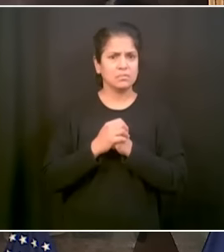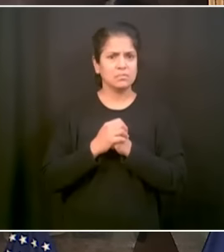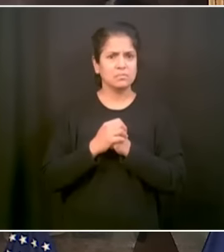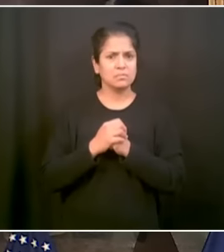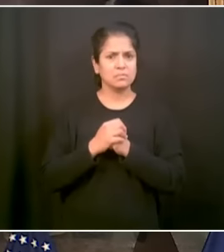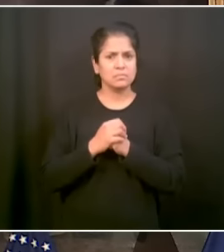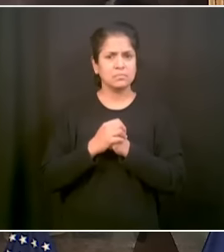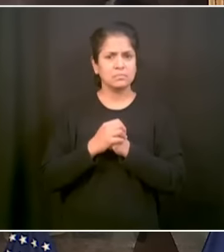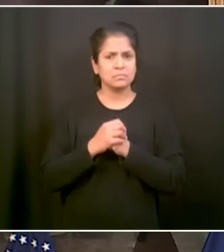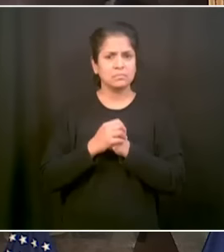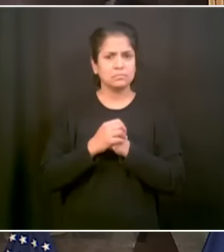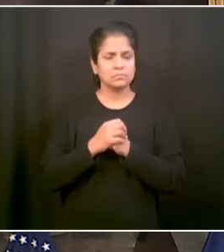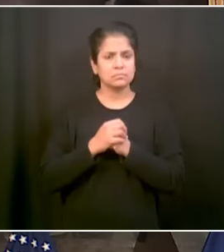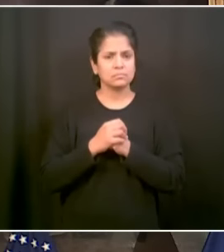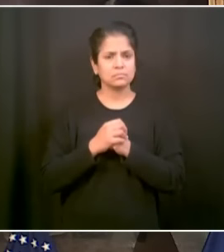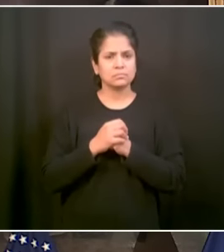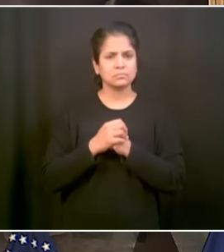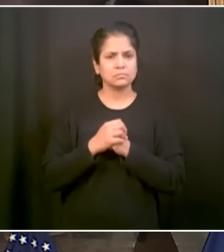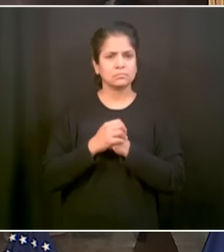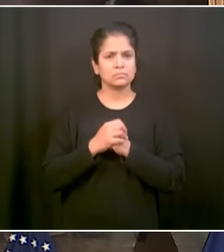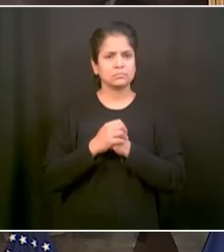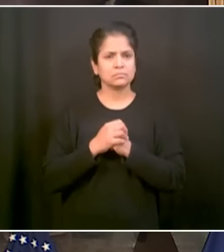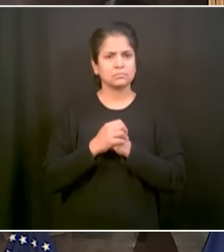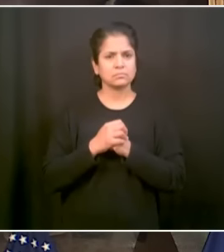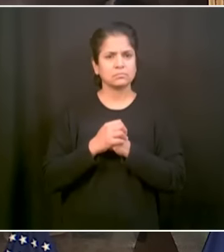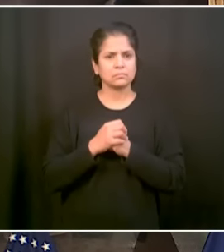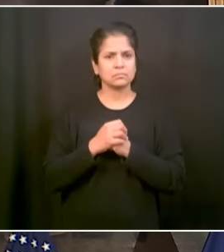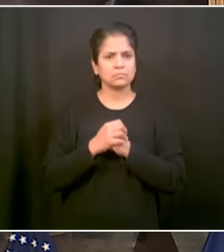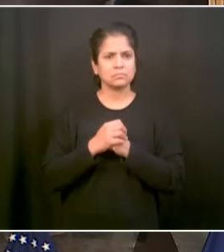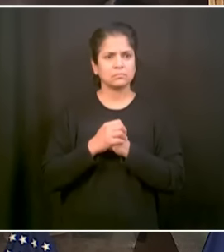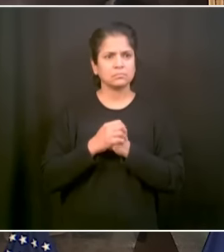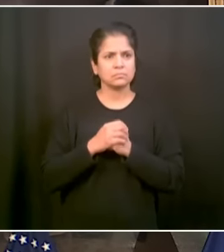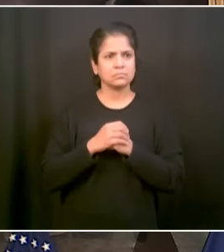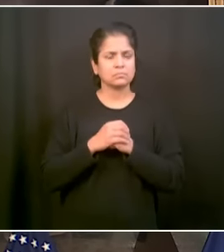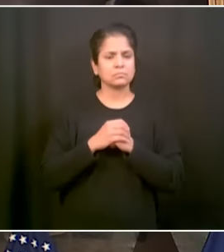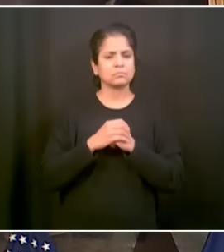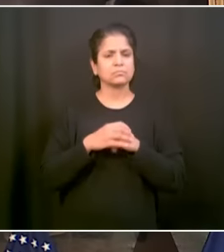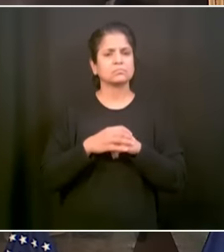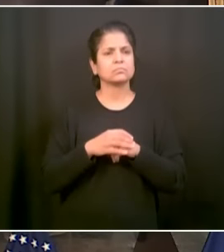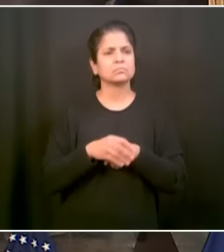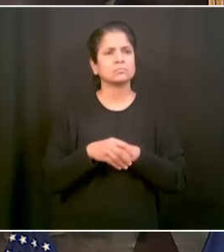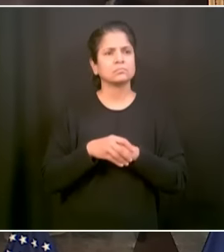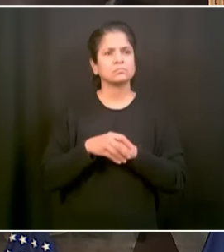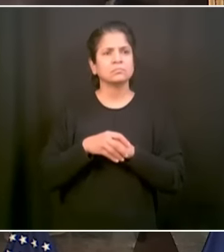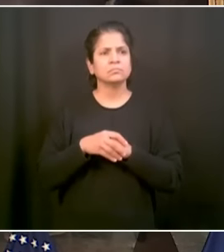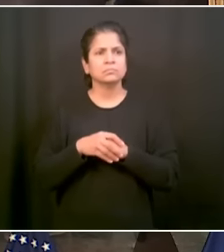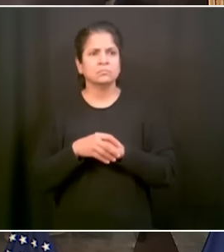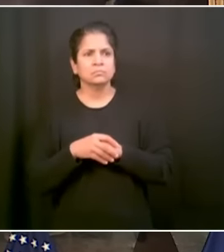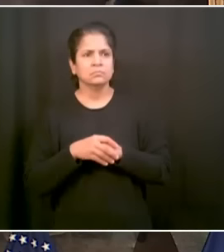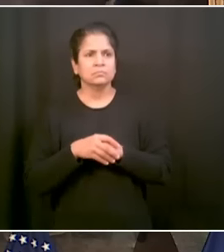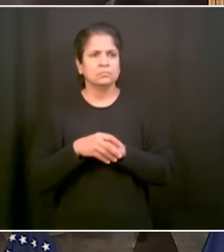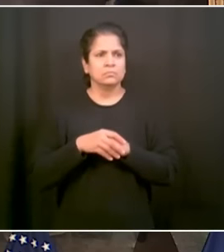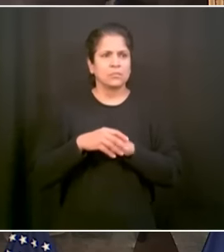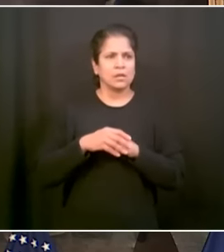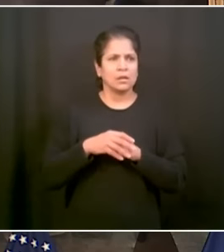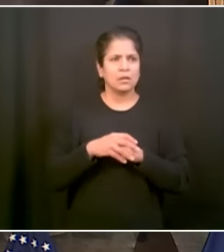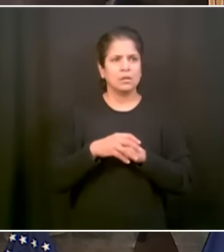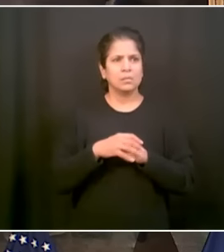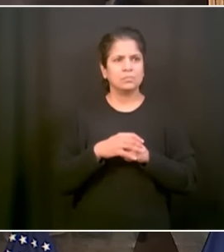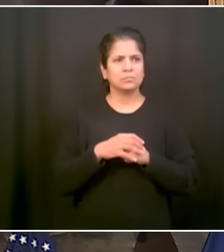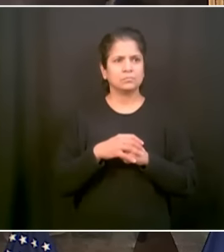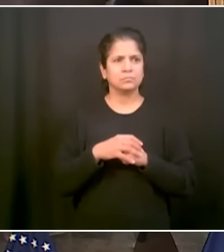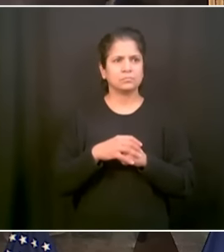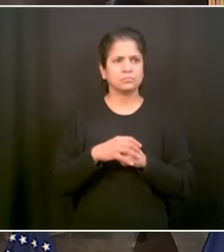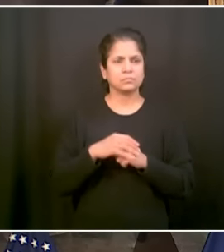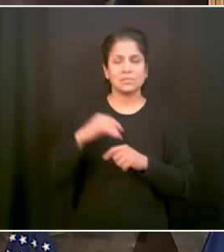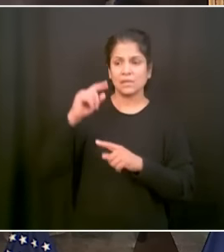A question about the governor. She said that she's averse to raising taxes on the rich because she says she doesn't need it to raise the revenue. Have you asked